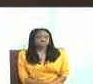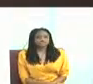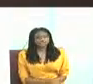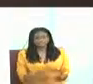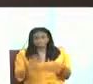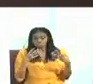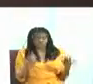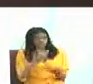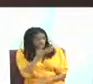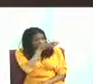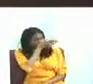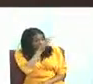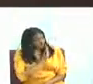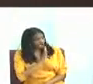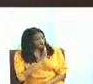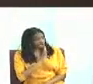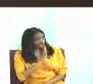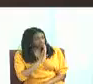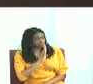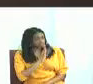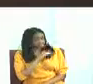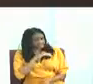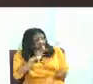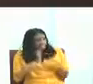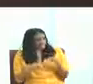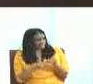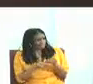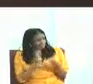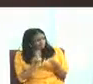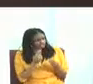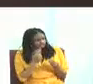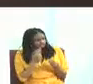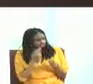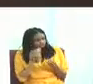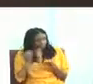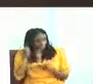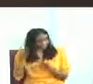So God is adding a little long gravy to you.